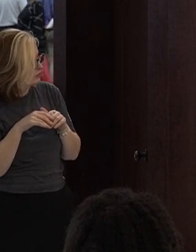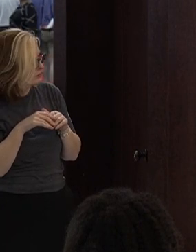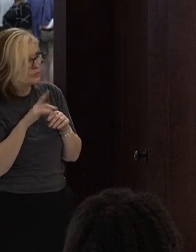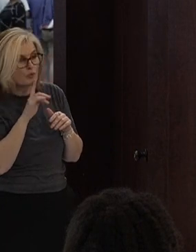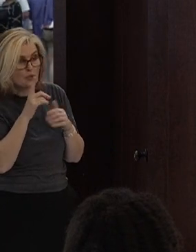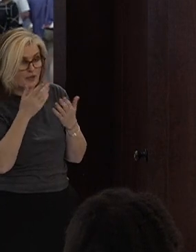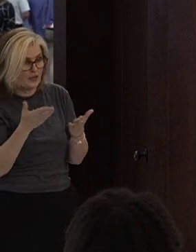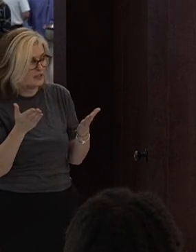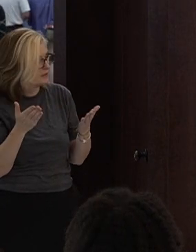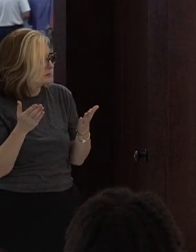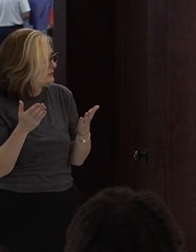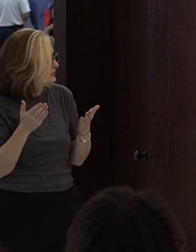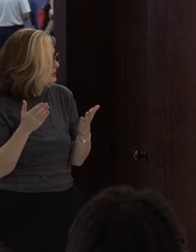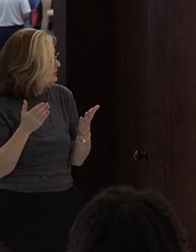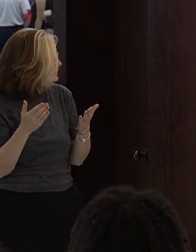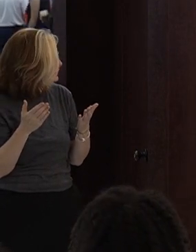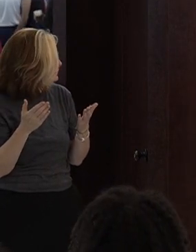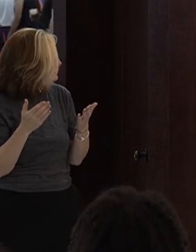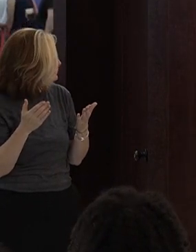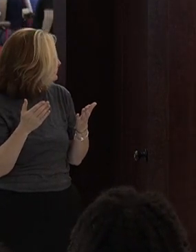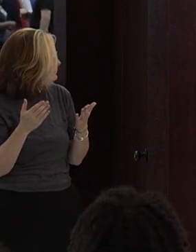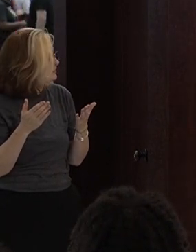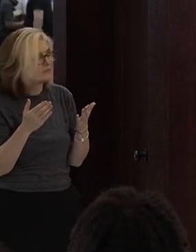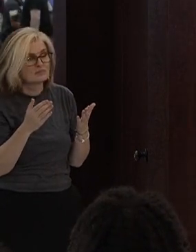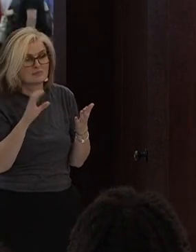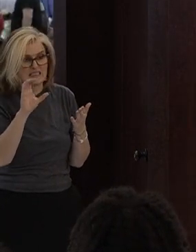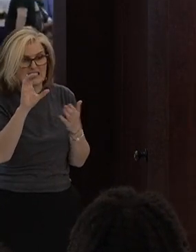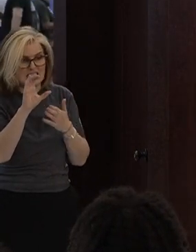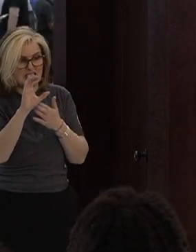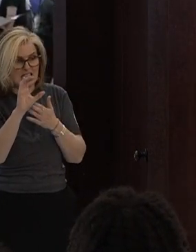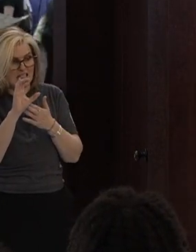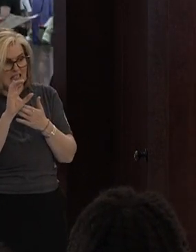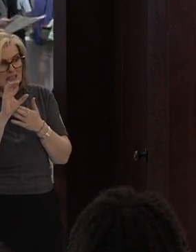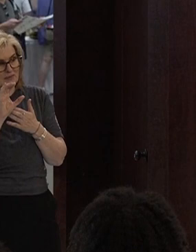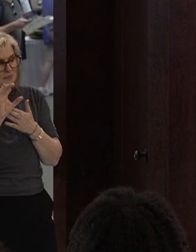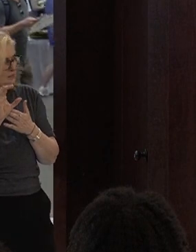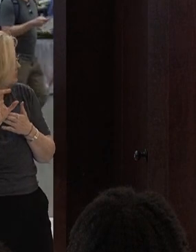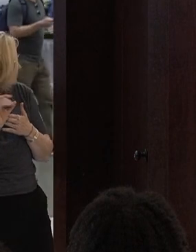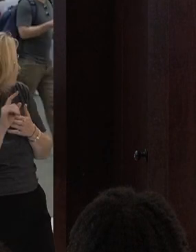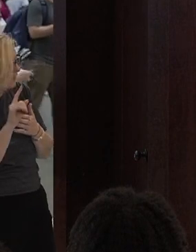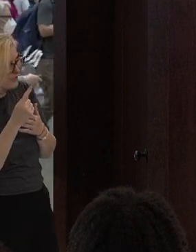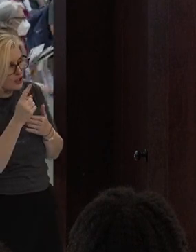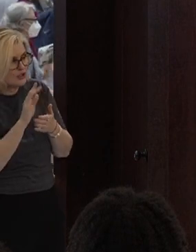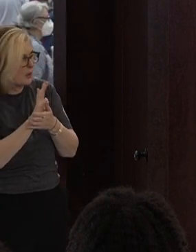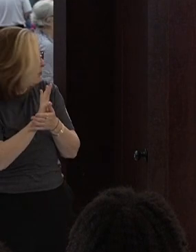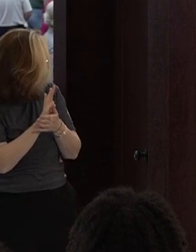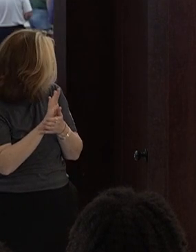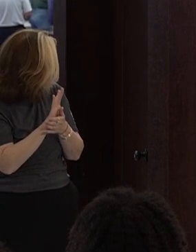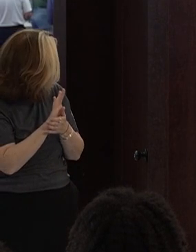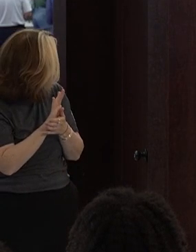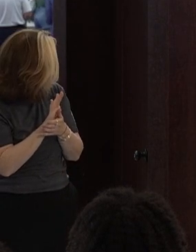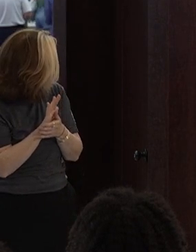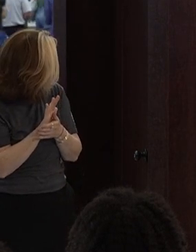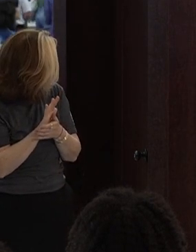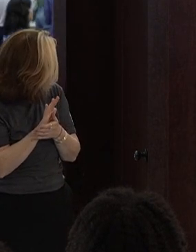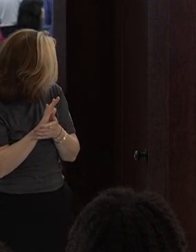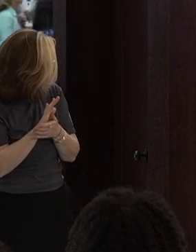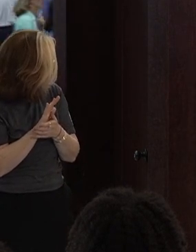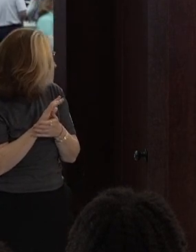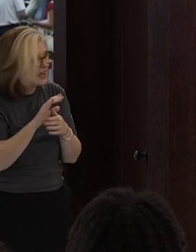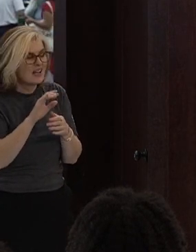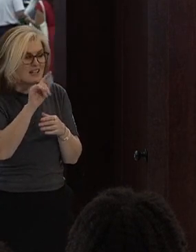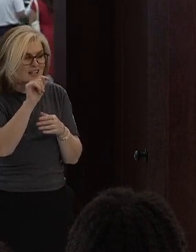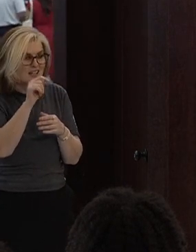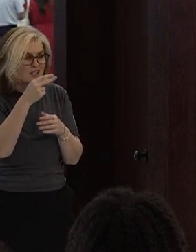real things, and it was the Blacksmith Shop. This was the first motion picture. It was done by